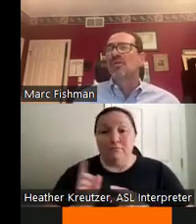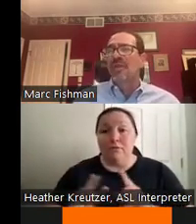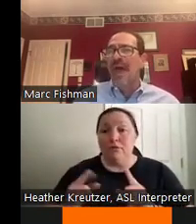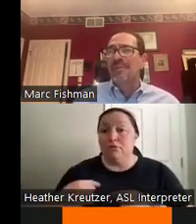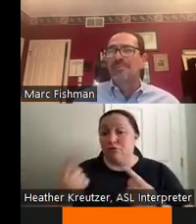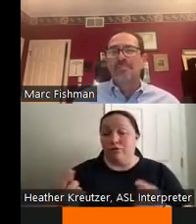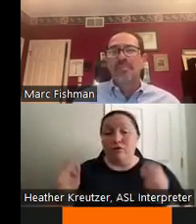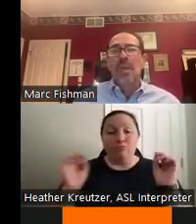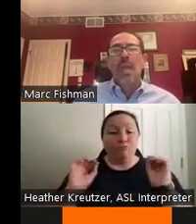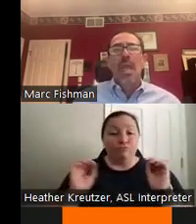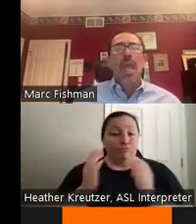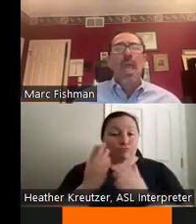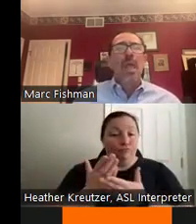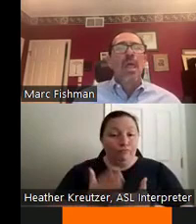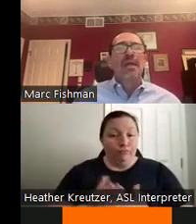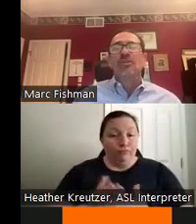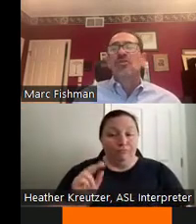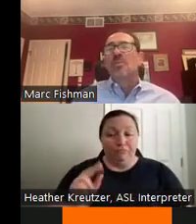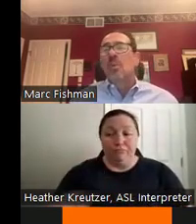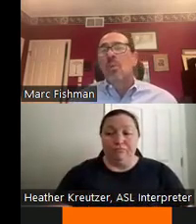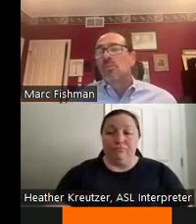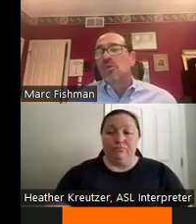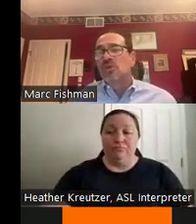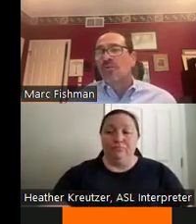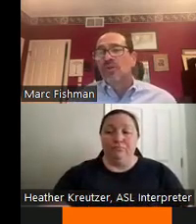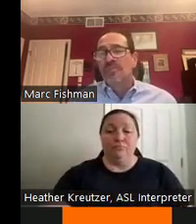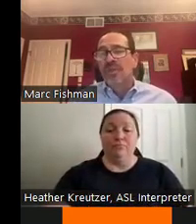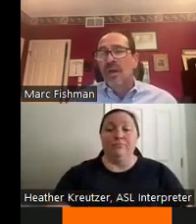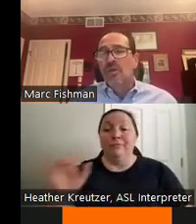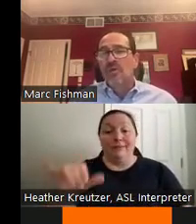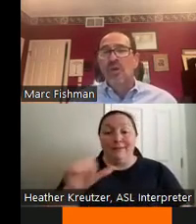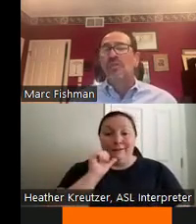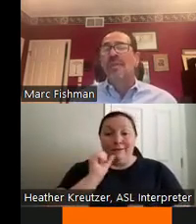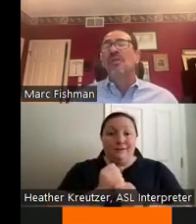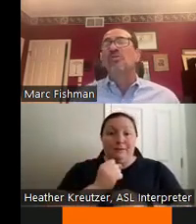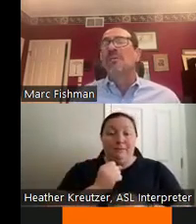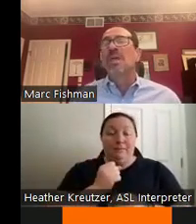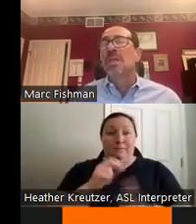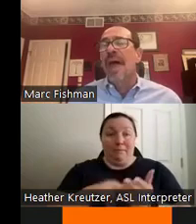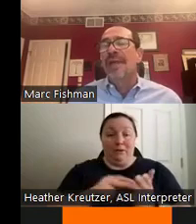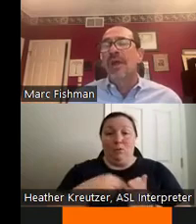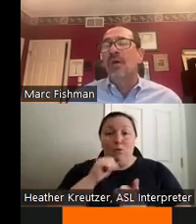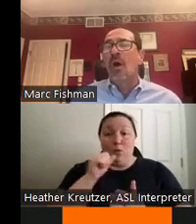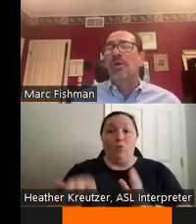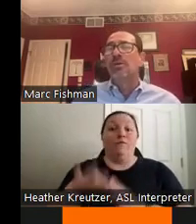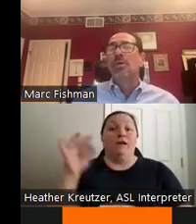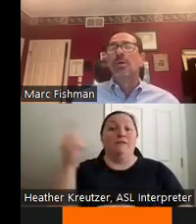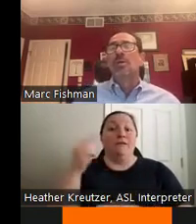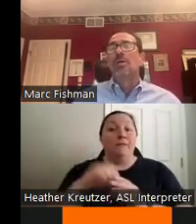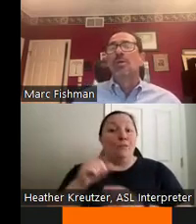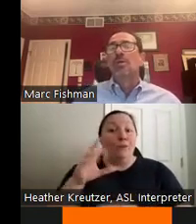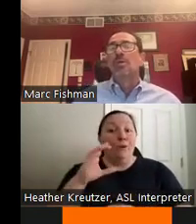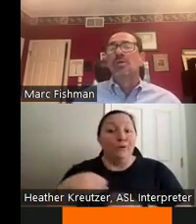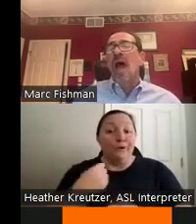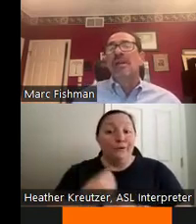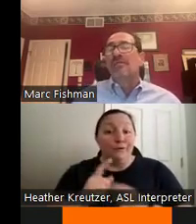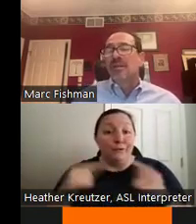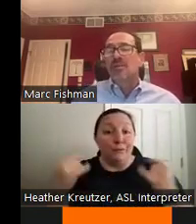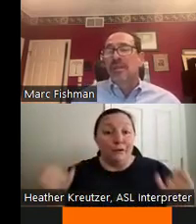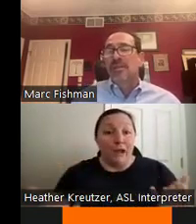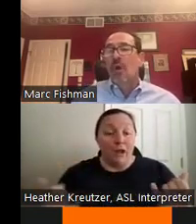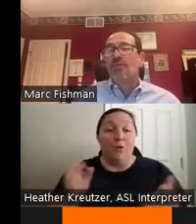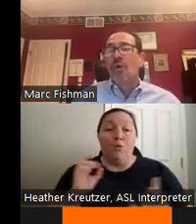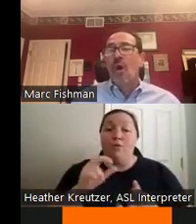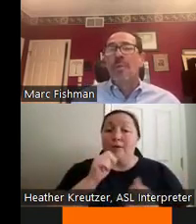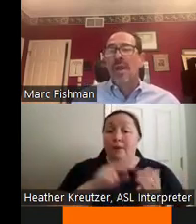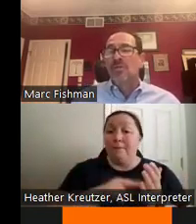no evidence of that. That doesn't mean we won't discover something in 100 years, and that doesn't mean that there aren't side